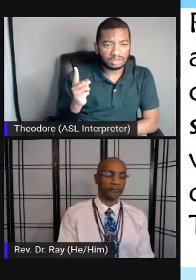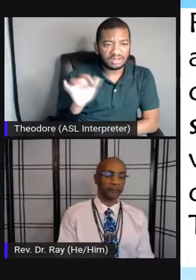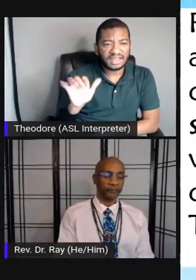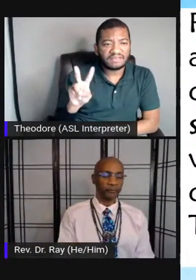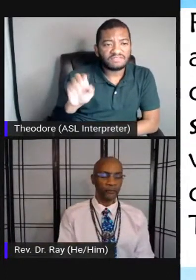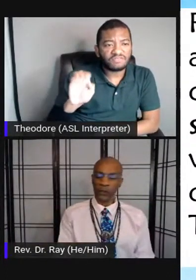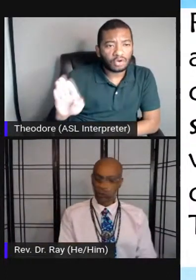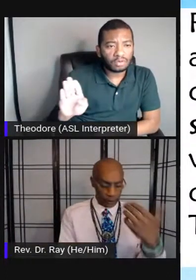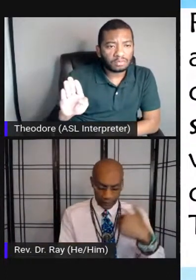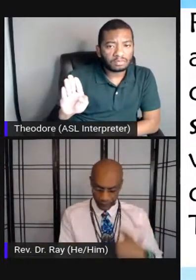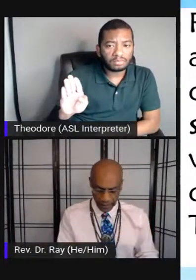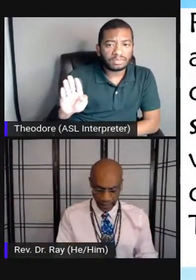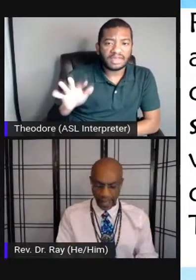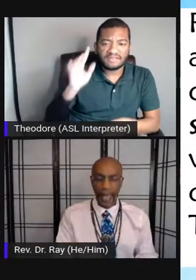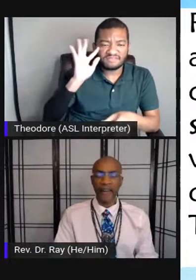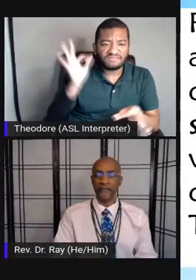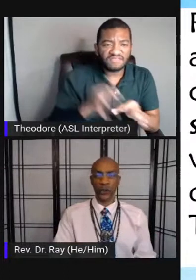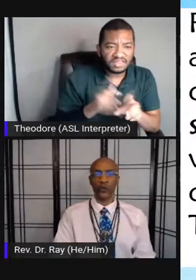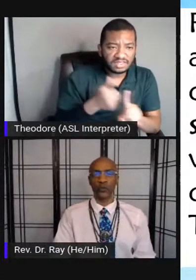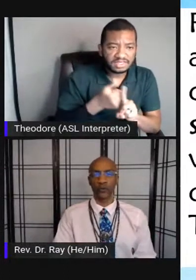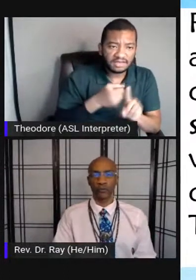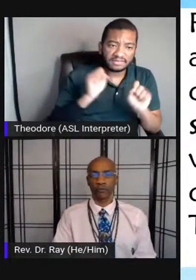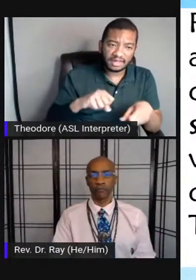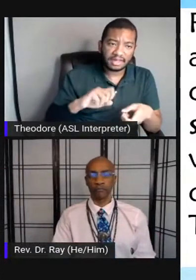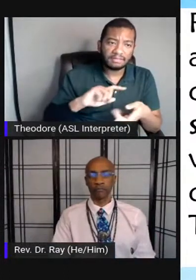Breathe. So let faith have you.